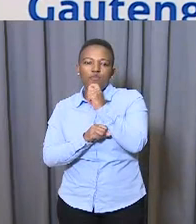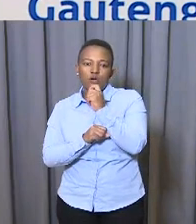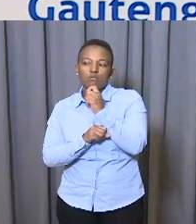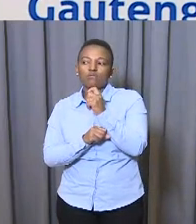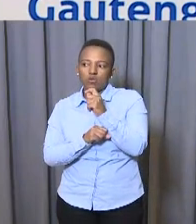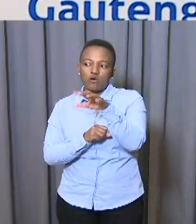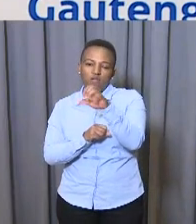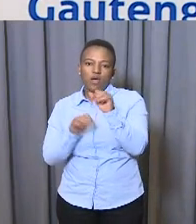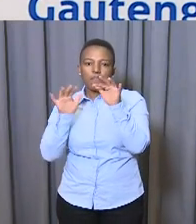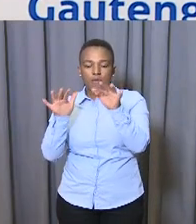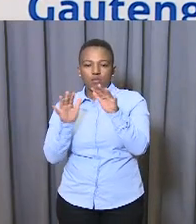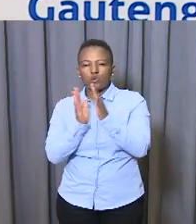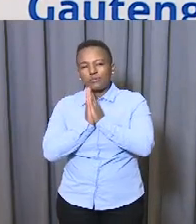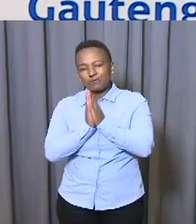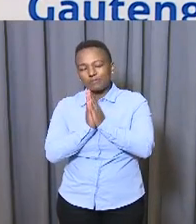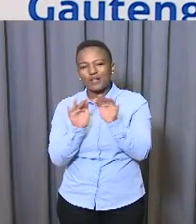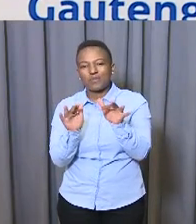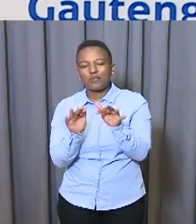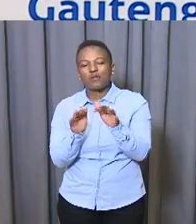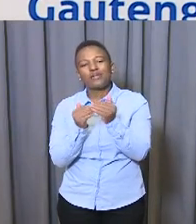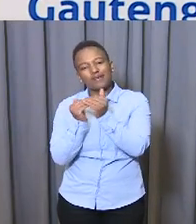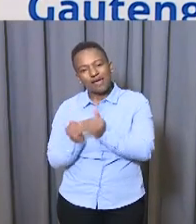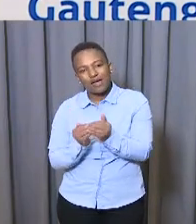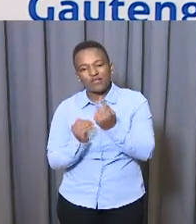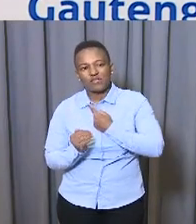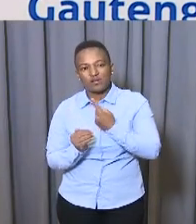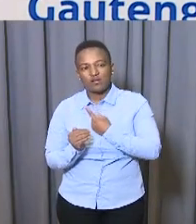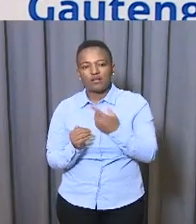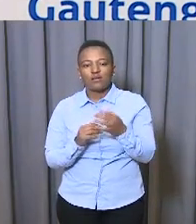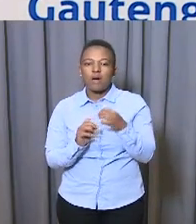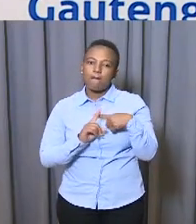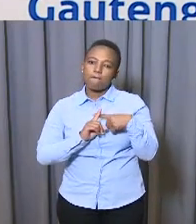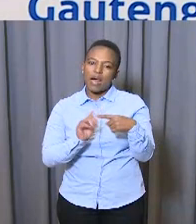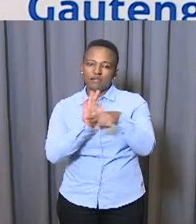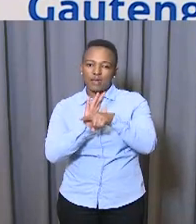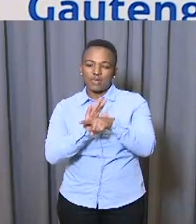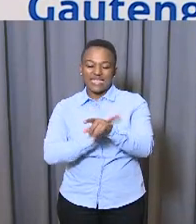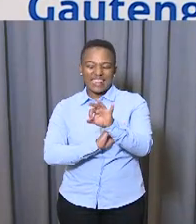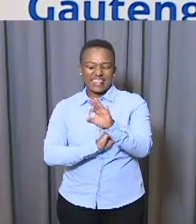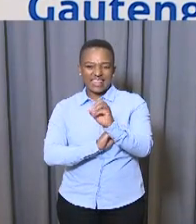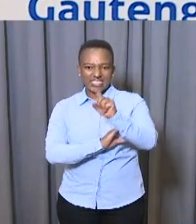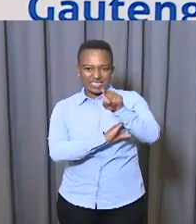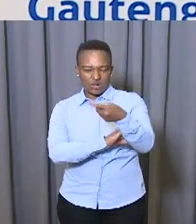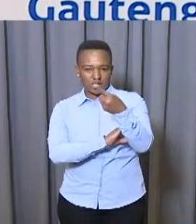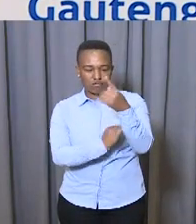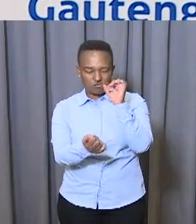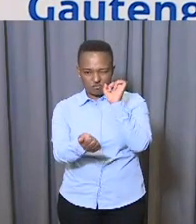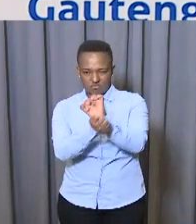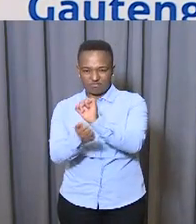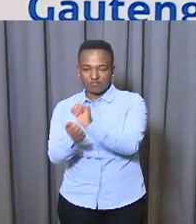wish to urge our people, would please take care of yourselves. We're sitting plus minus at 30,000 of all these